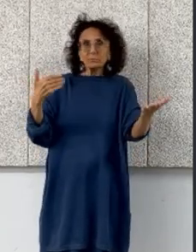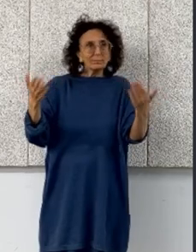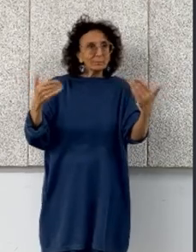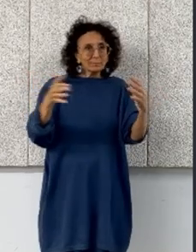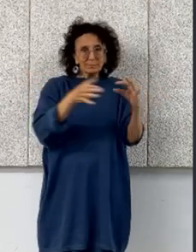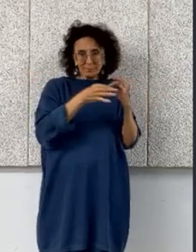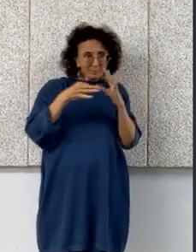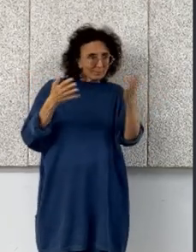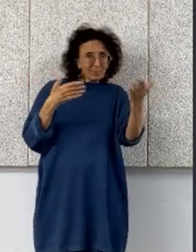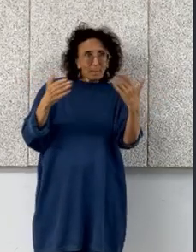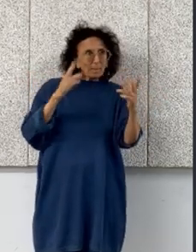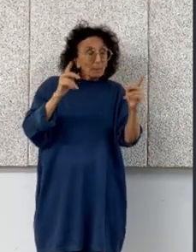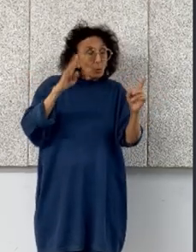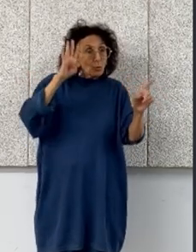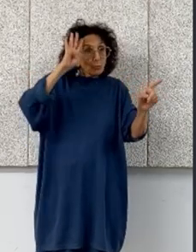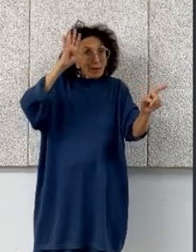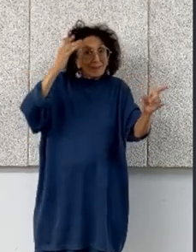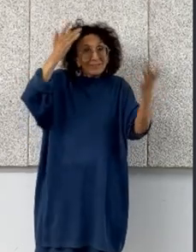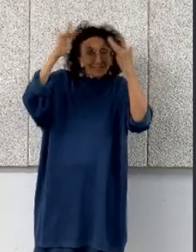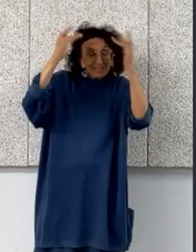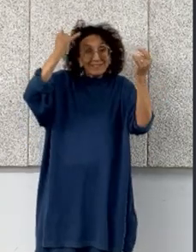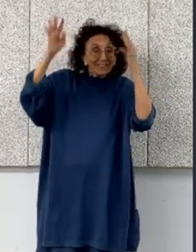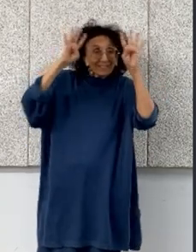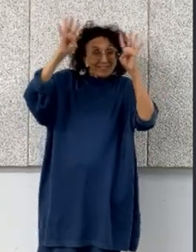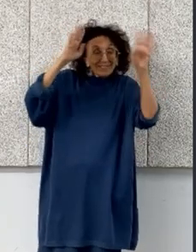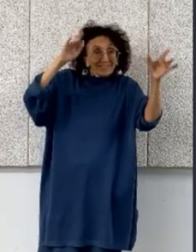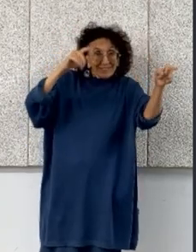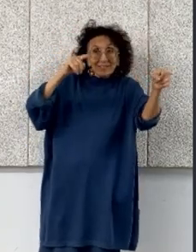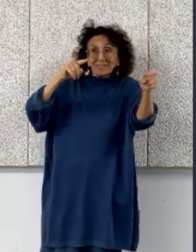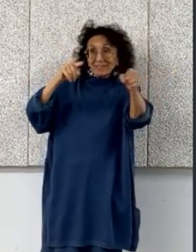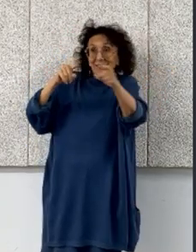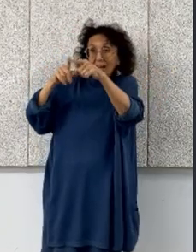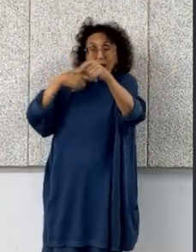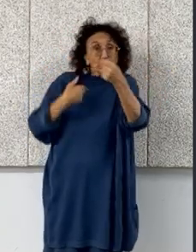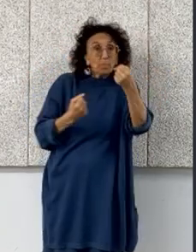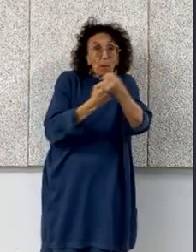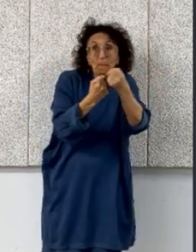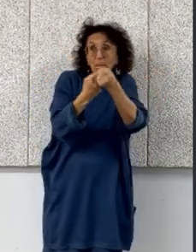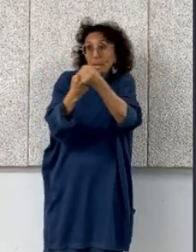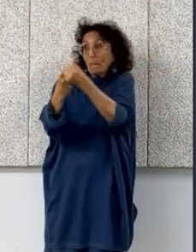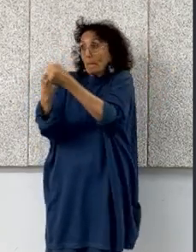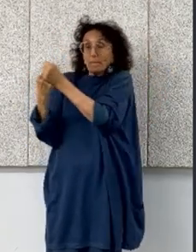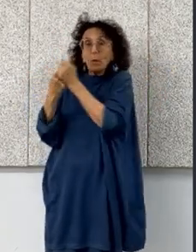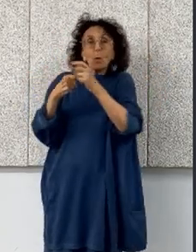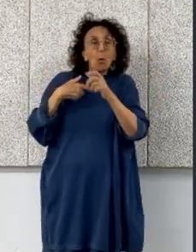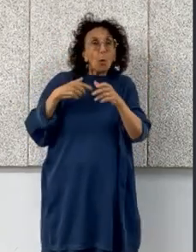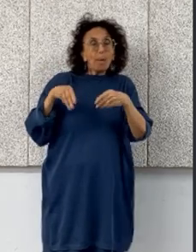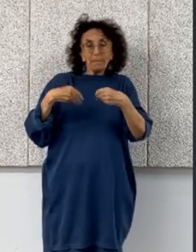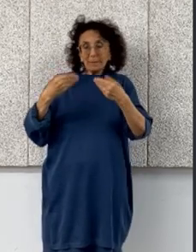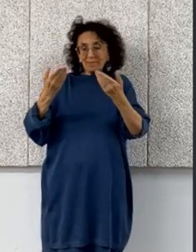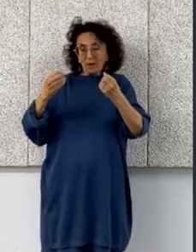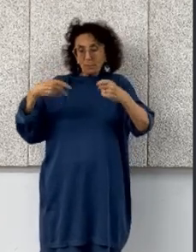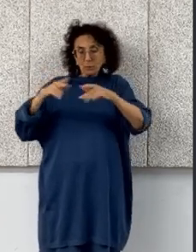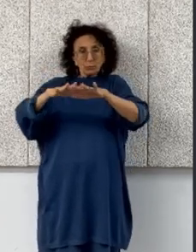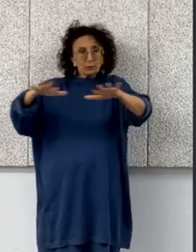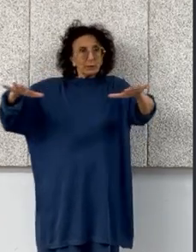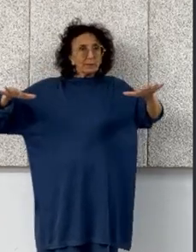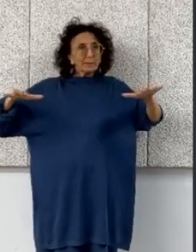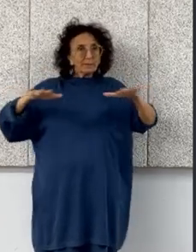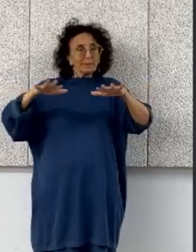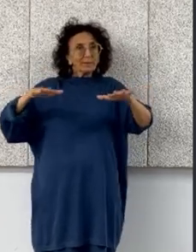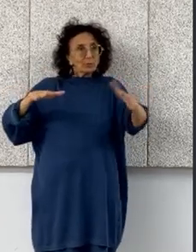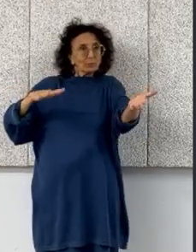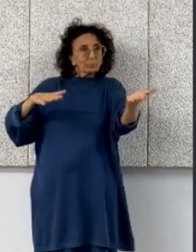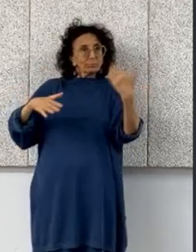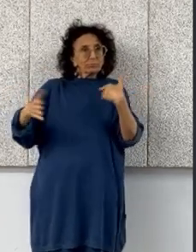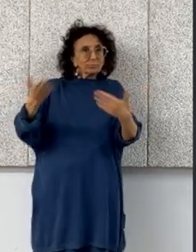people. And you know, either supporting them in or creating space for their